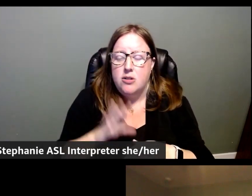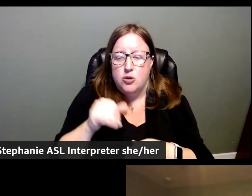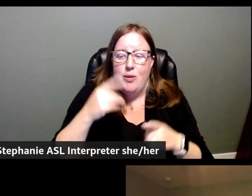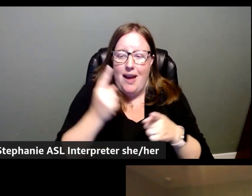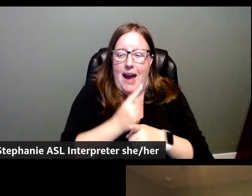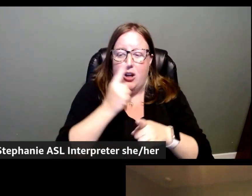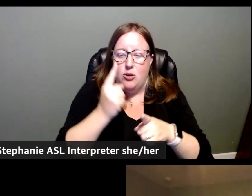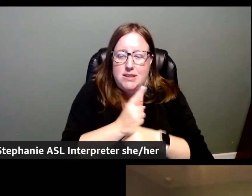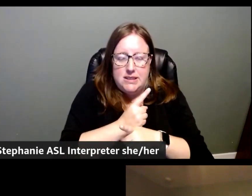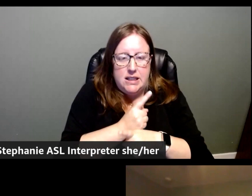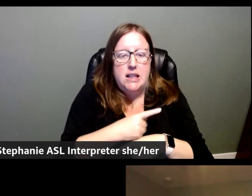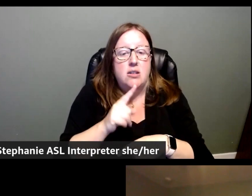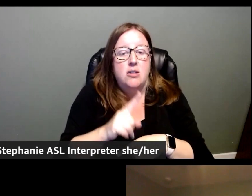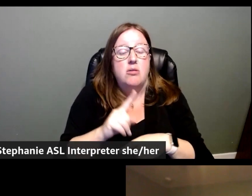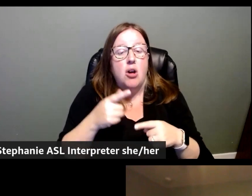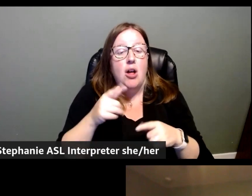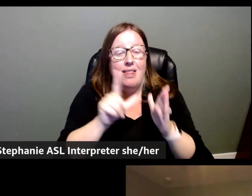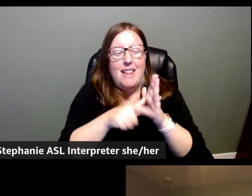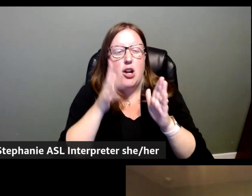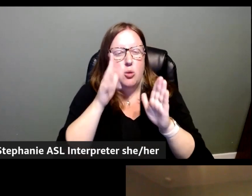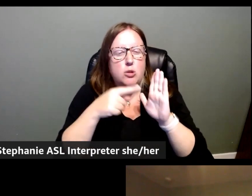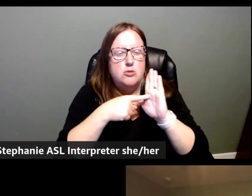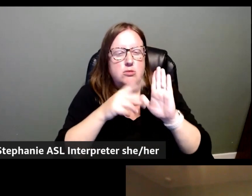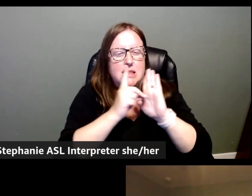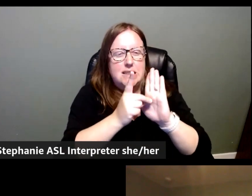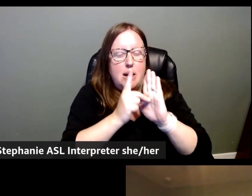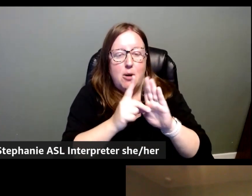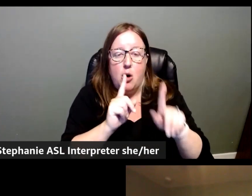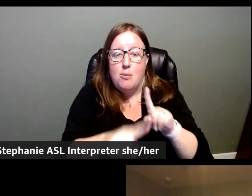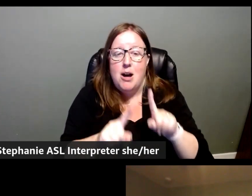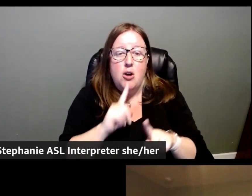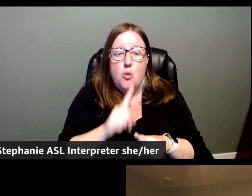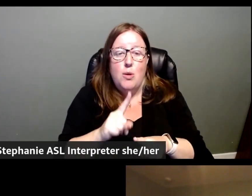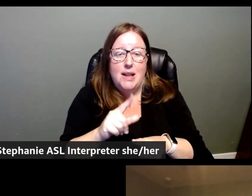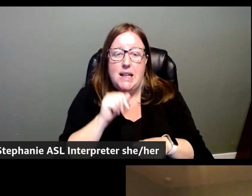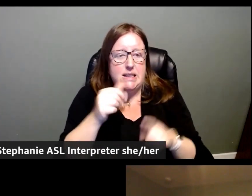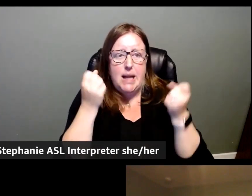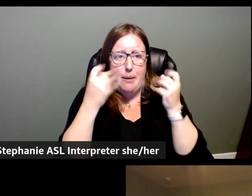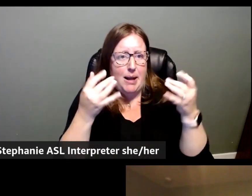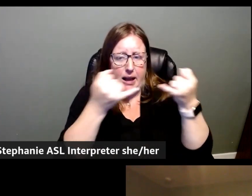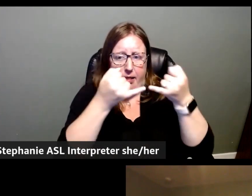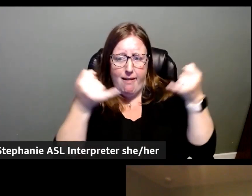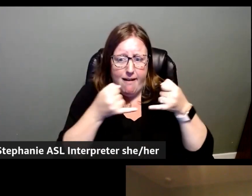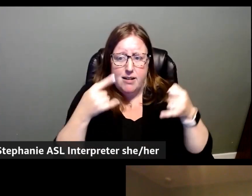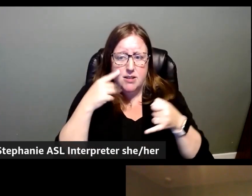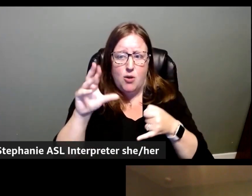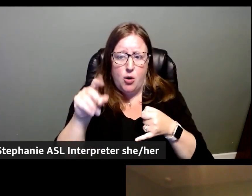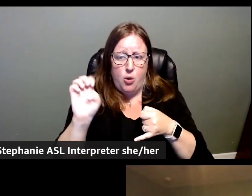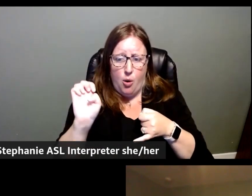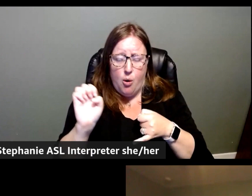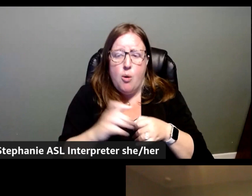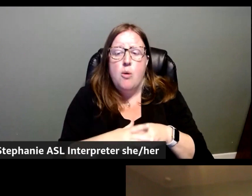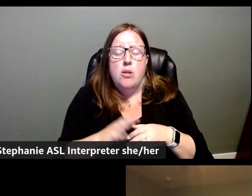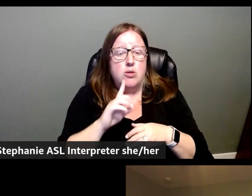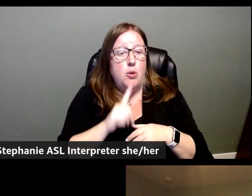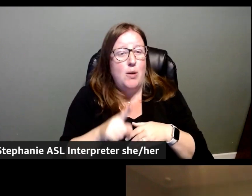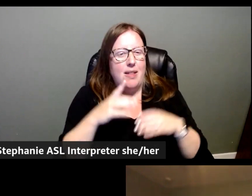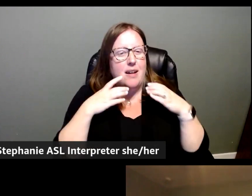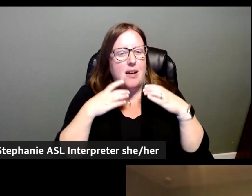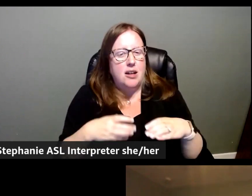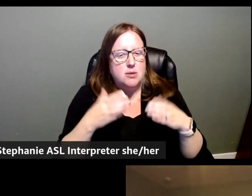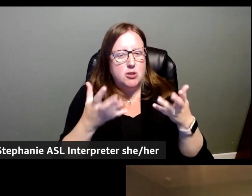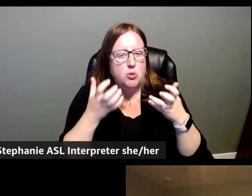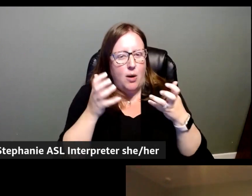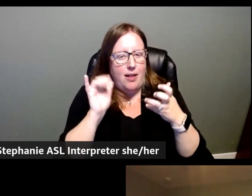And later on, we're going to do a demo, but the cool thing is it doesn't take that many lines of code. And that's something that's really on our customers' minds today. They want to keep their